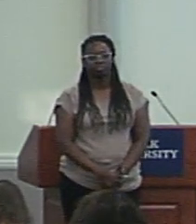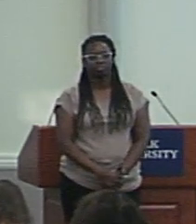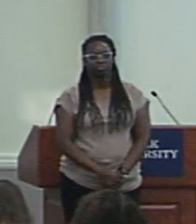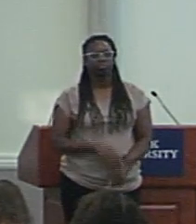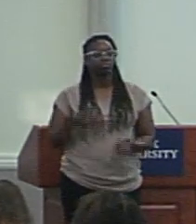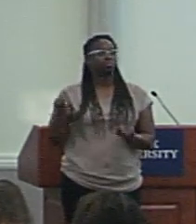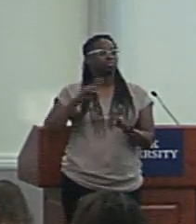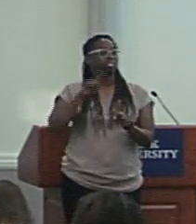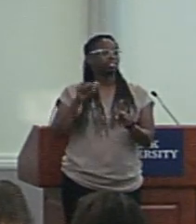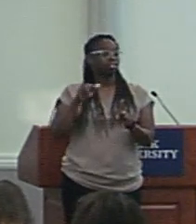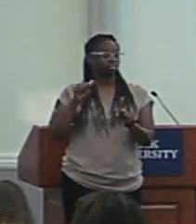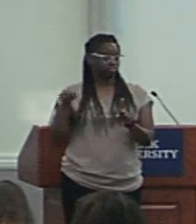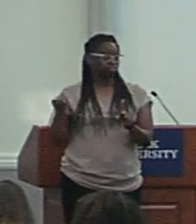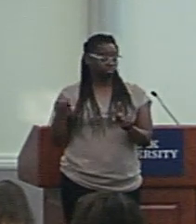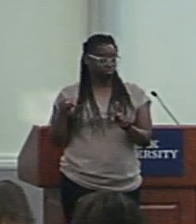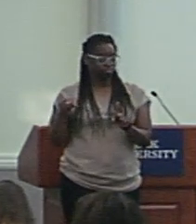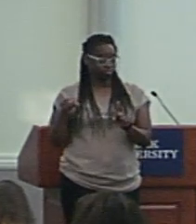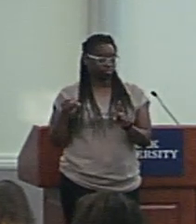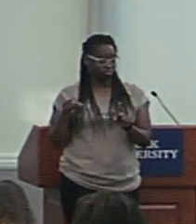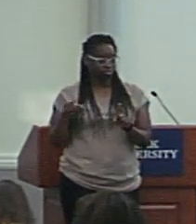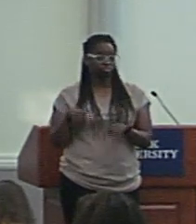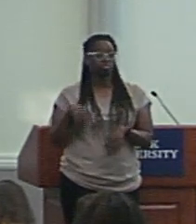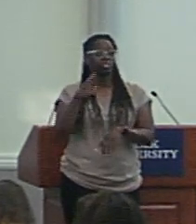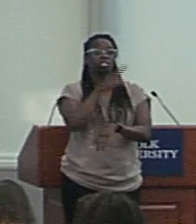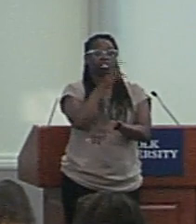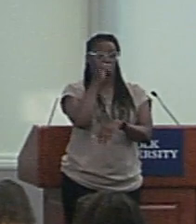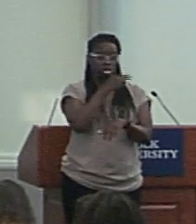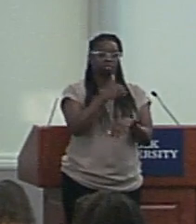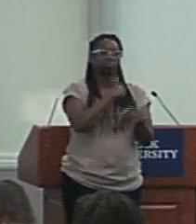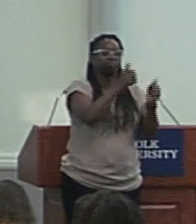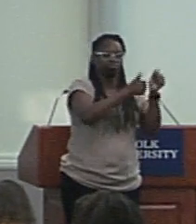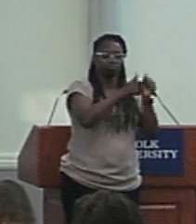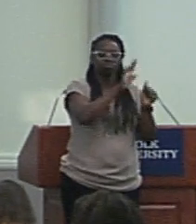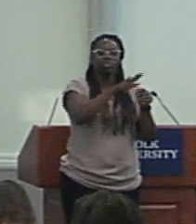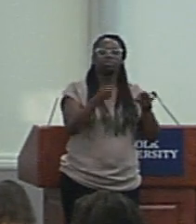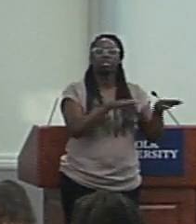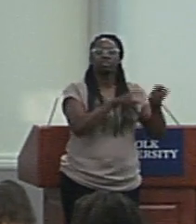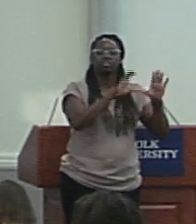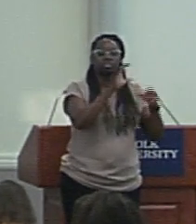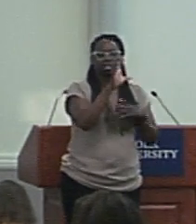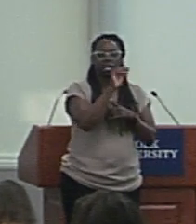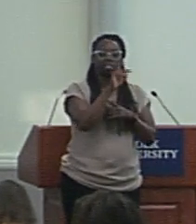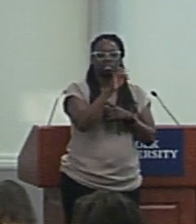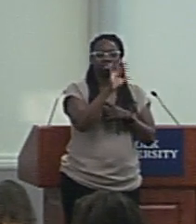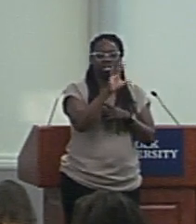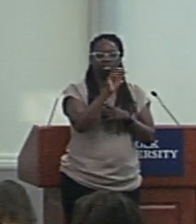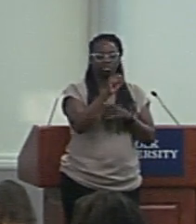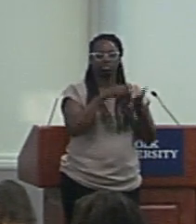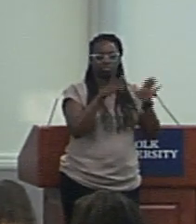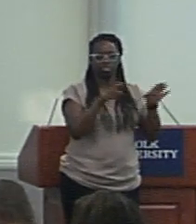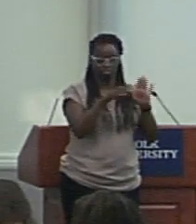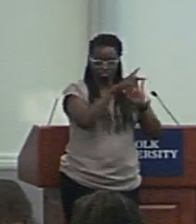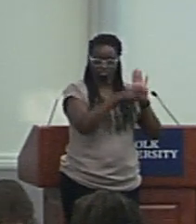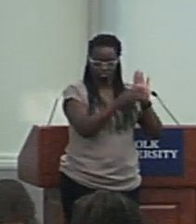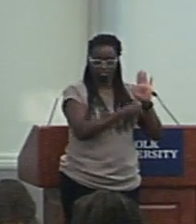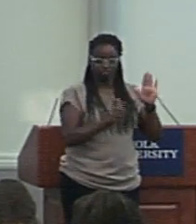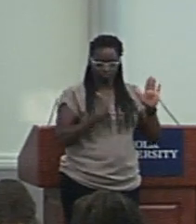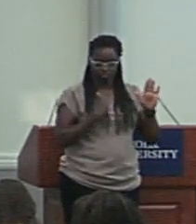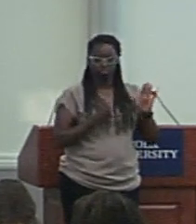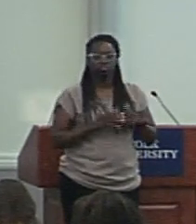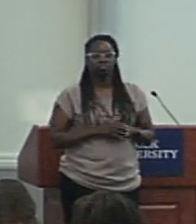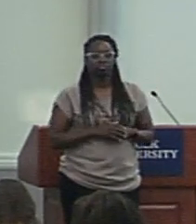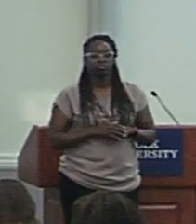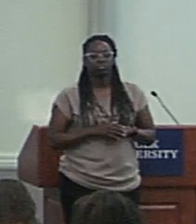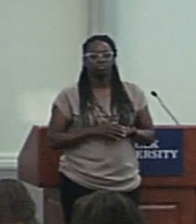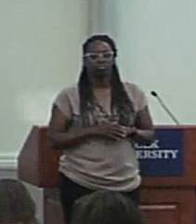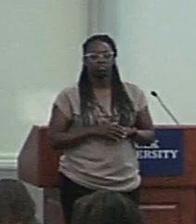code of conduct, patient code of conduct. And so, for example, at MGH, we've done a lot of training with our